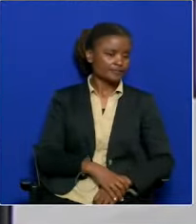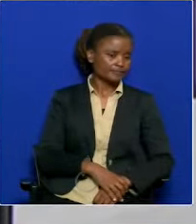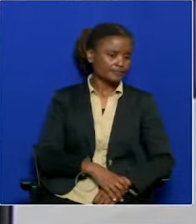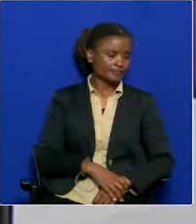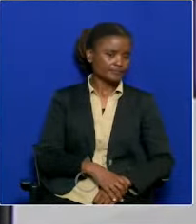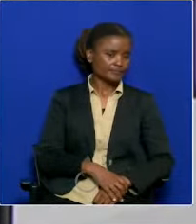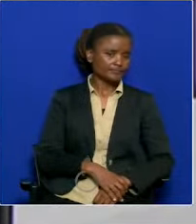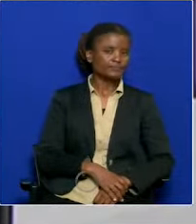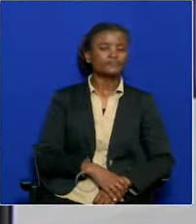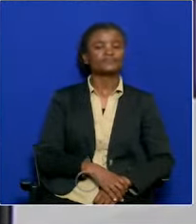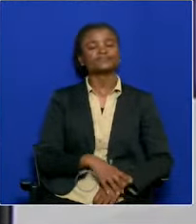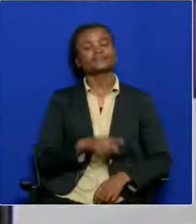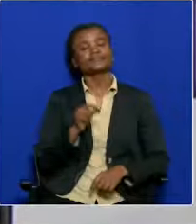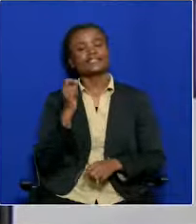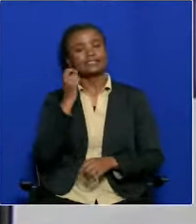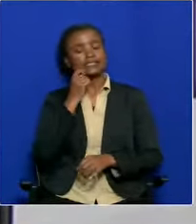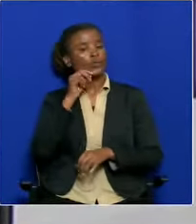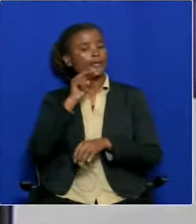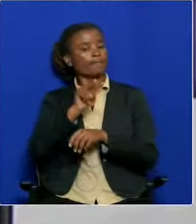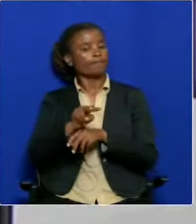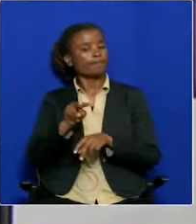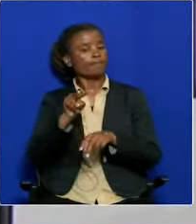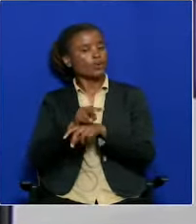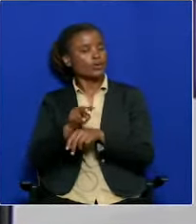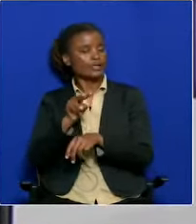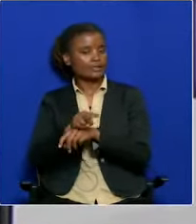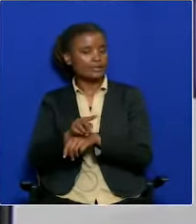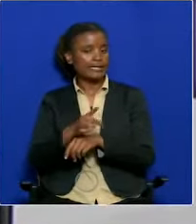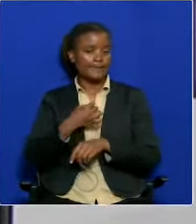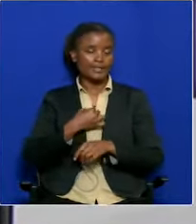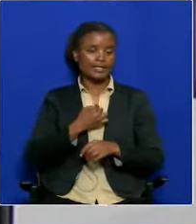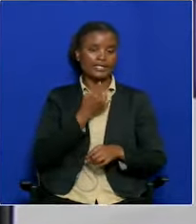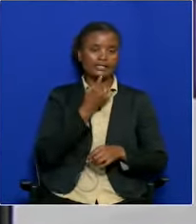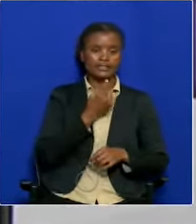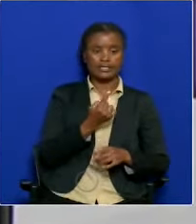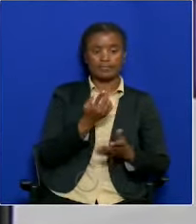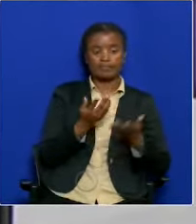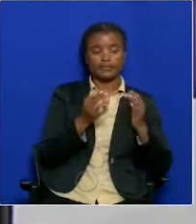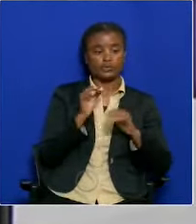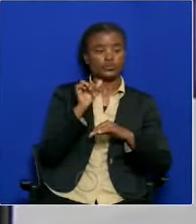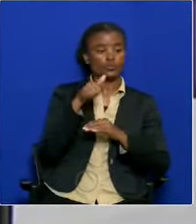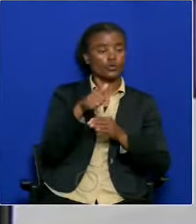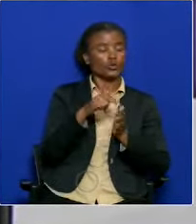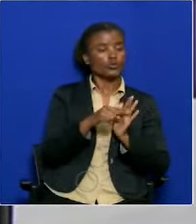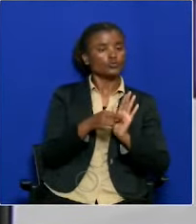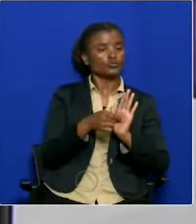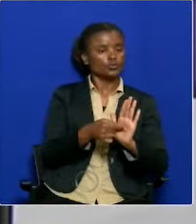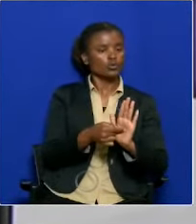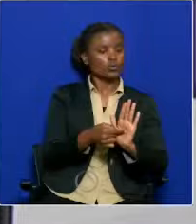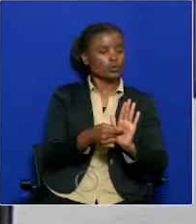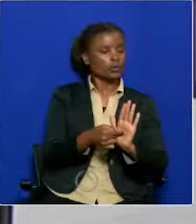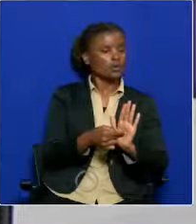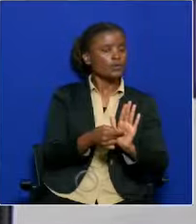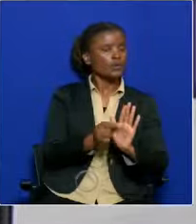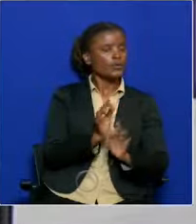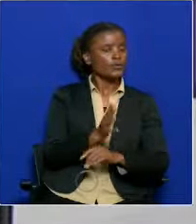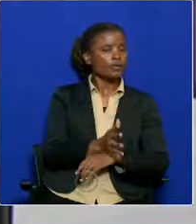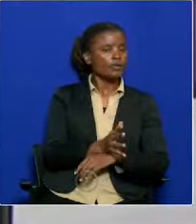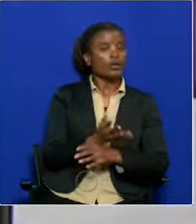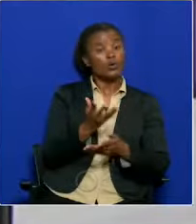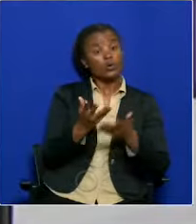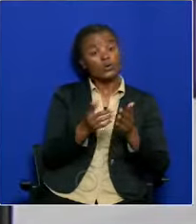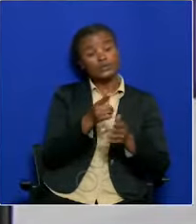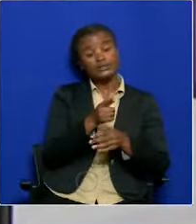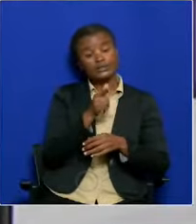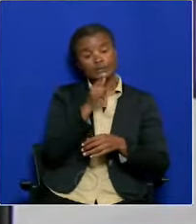monitor, and I indicated it will show maybe tomorrow. Or he indicated it will show tomorrow because it